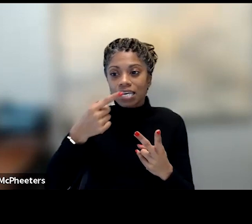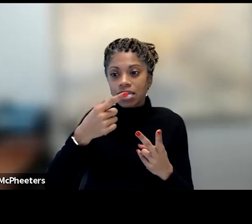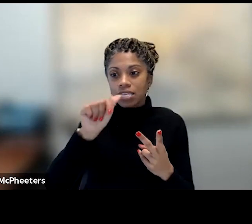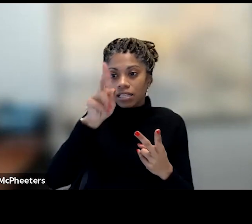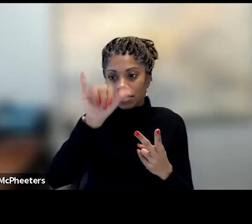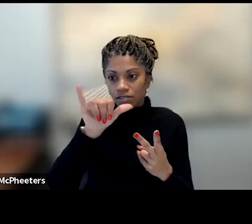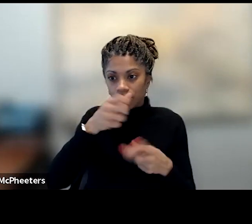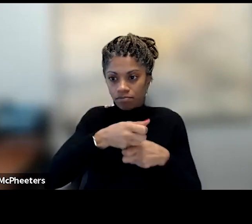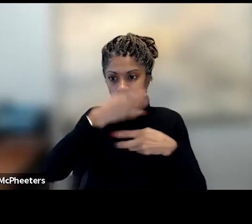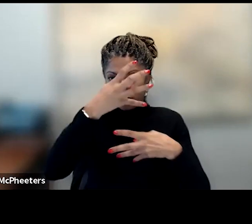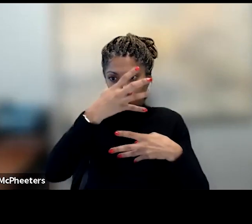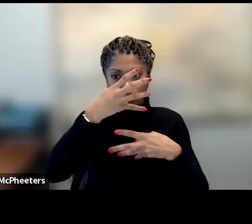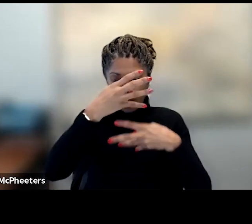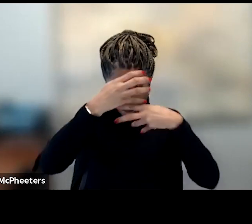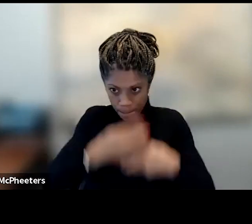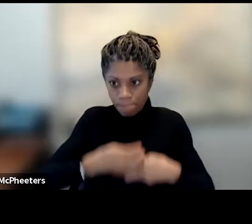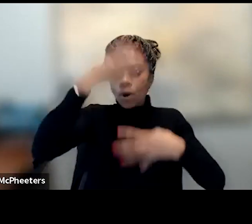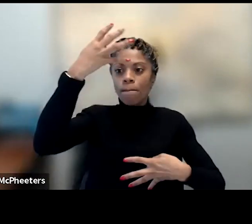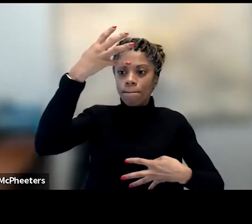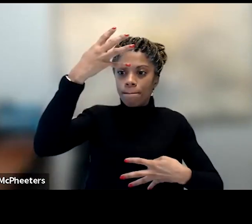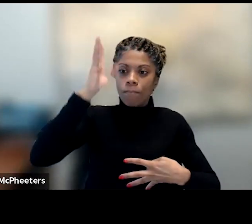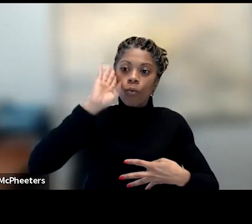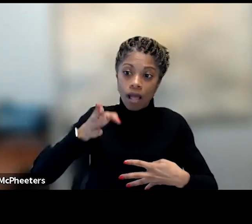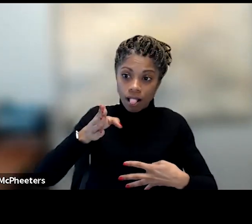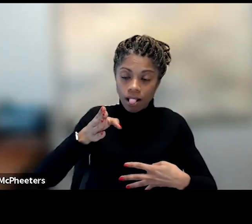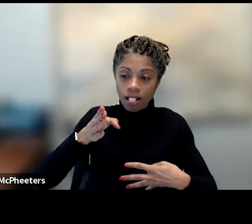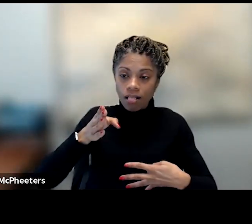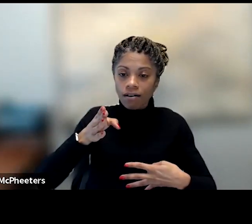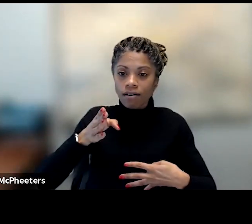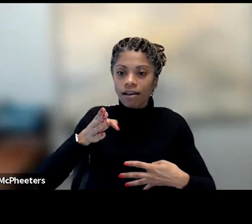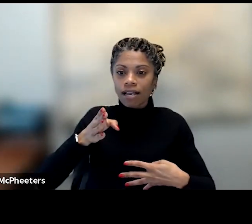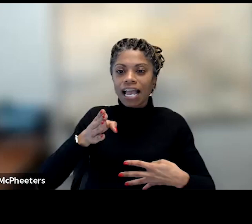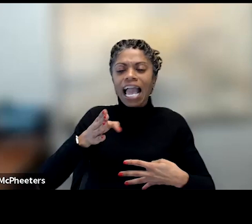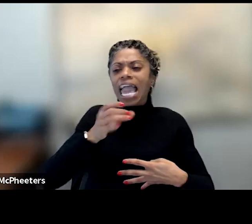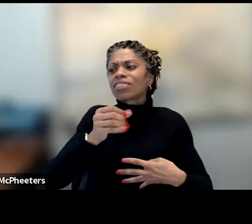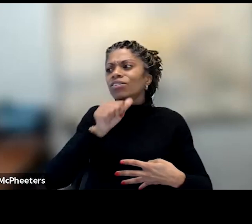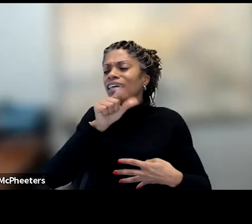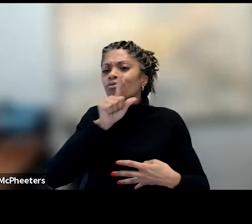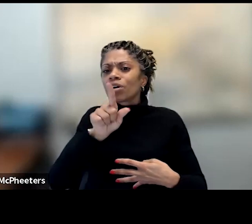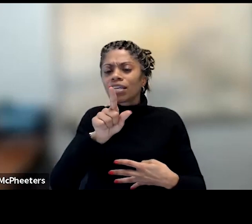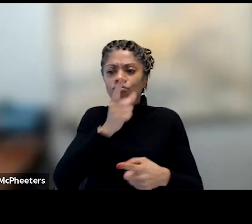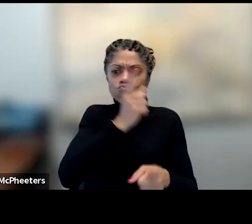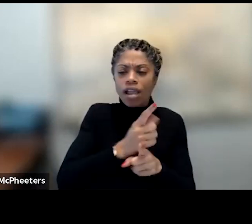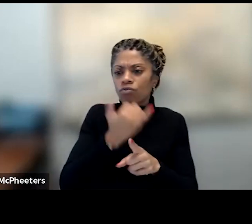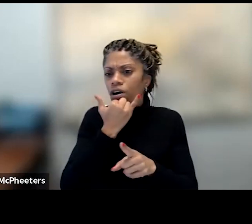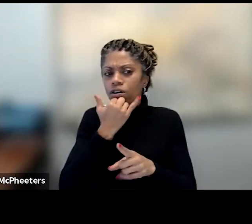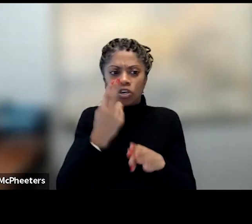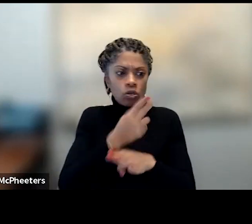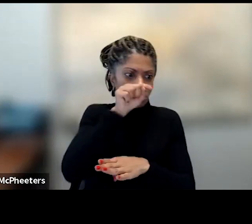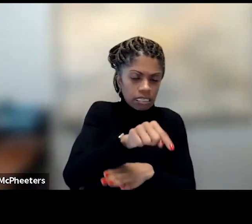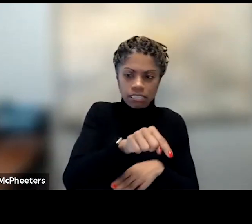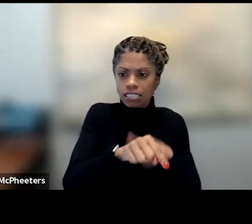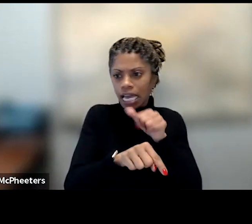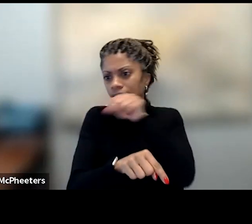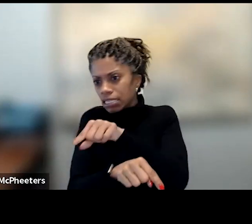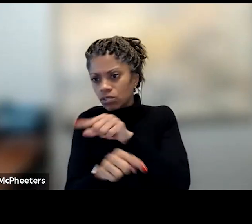is constantly changing. And what's good about these glossaries is that there's no definitive source on use this word and not that word, but you do